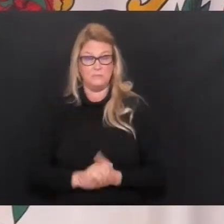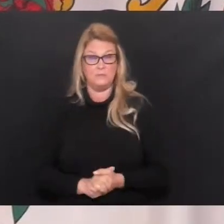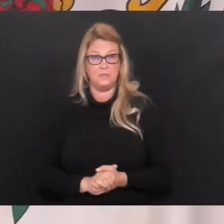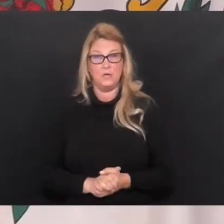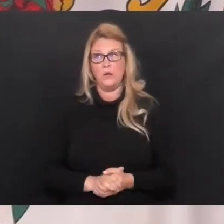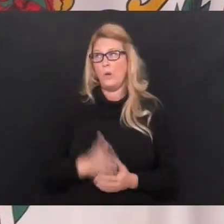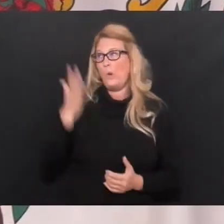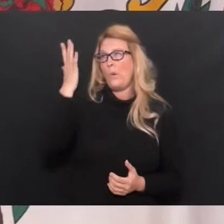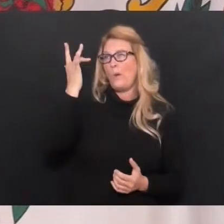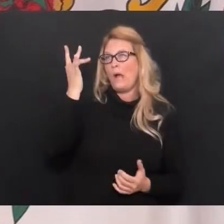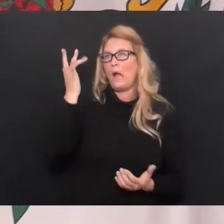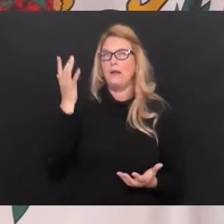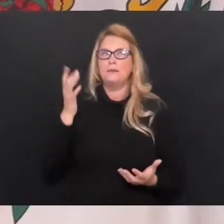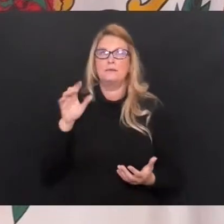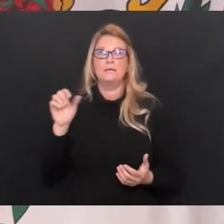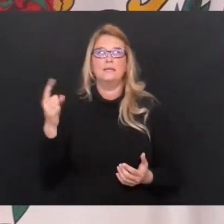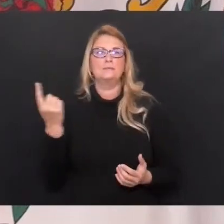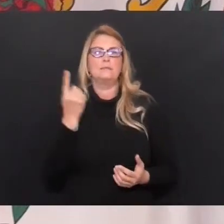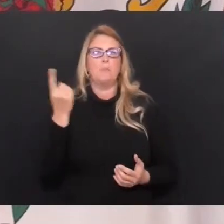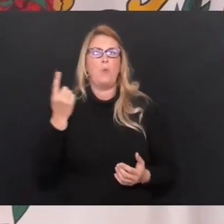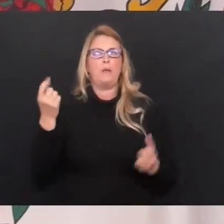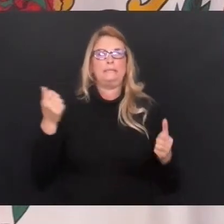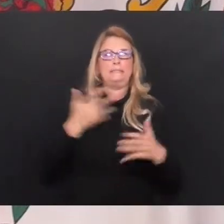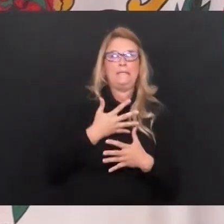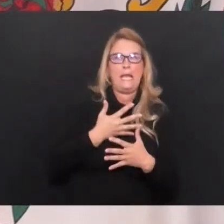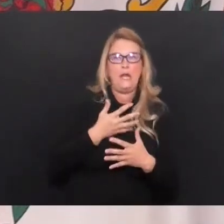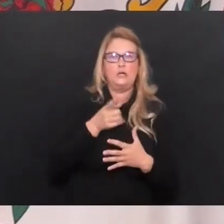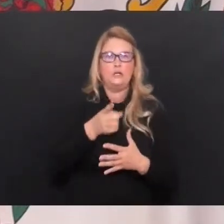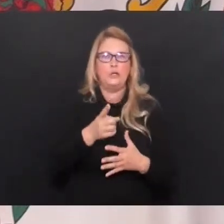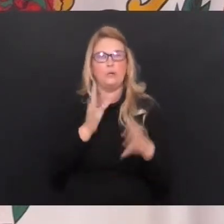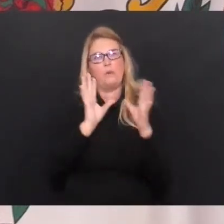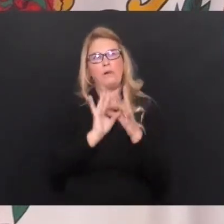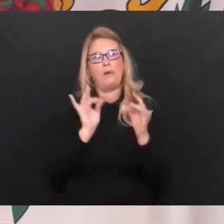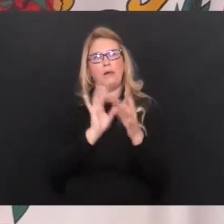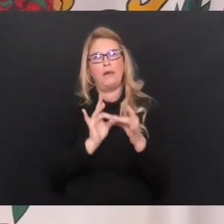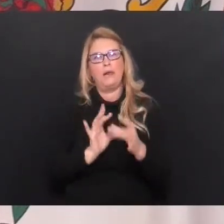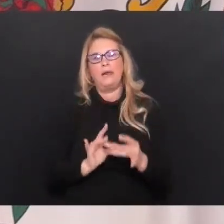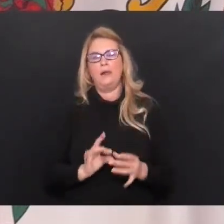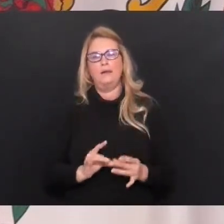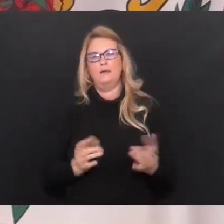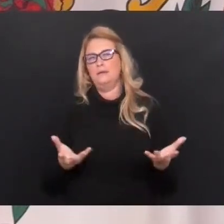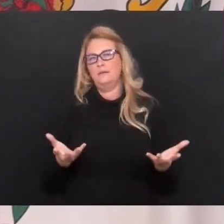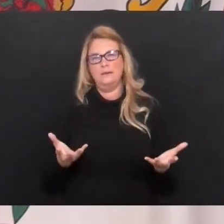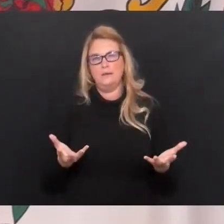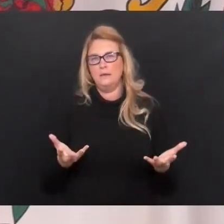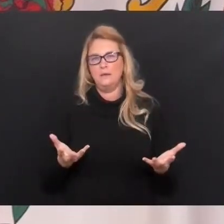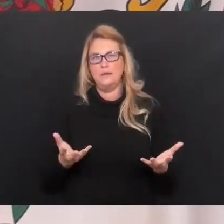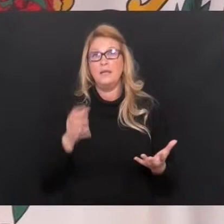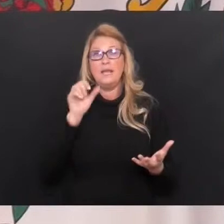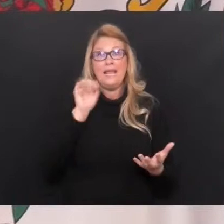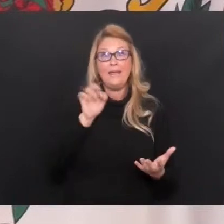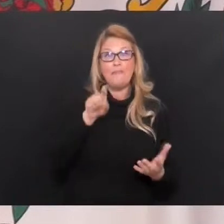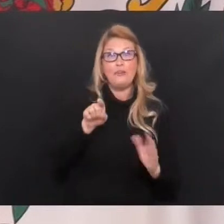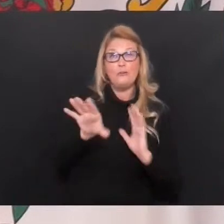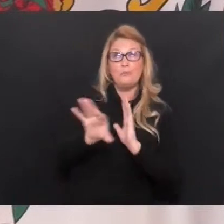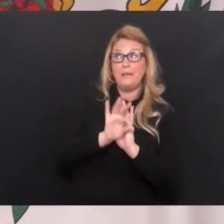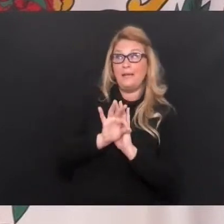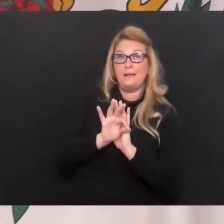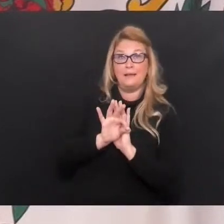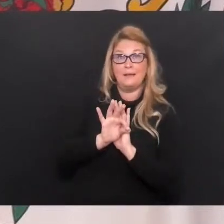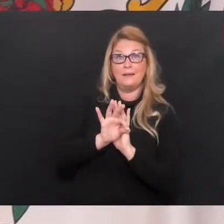because someone has scared you with the dark of the closet, if you choose